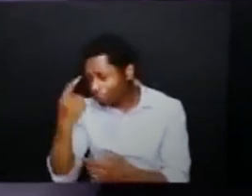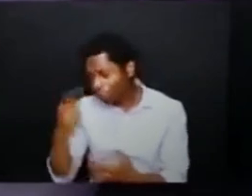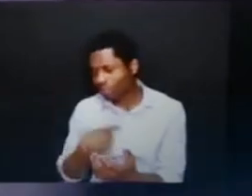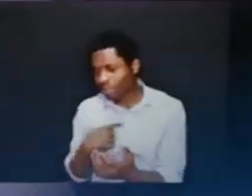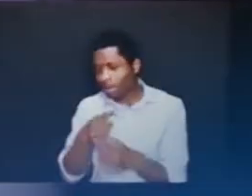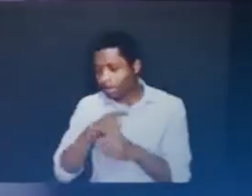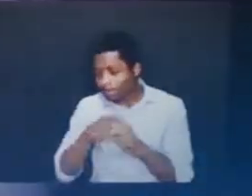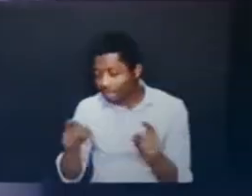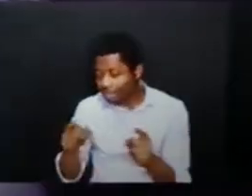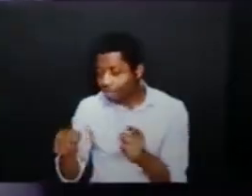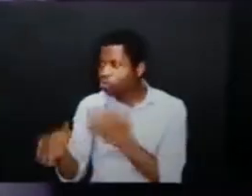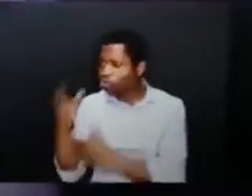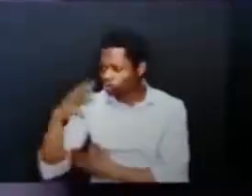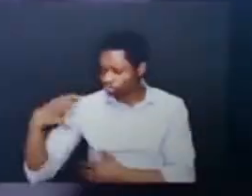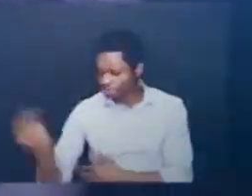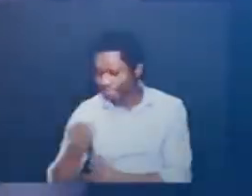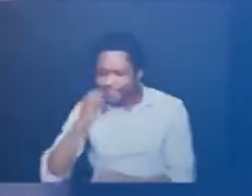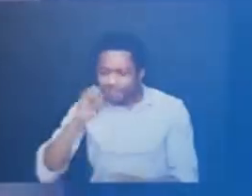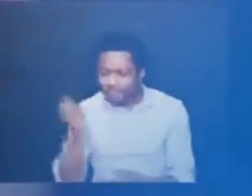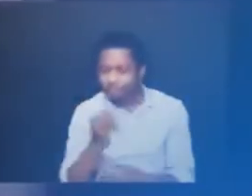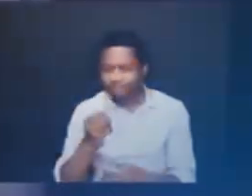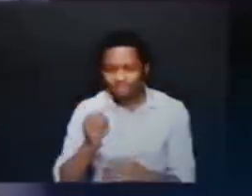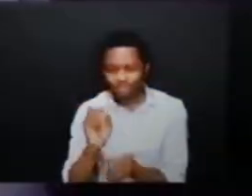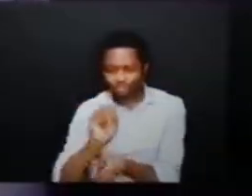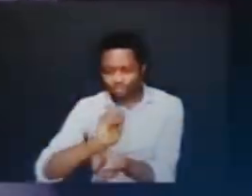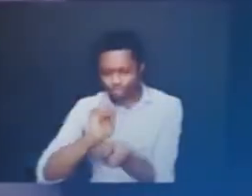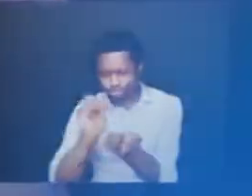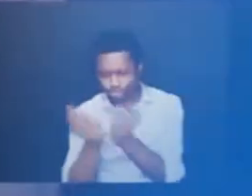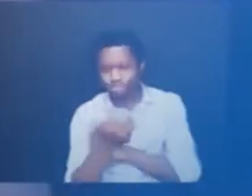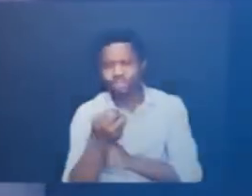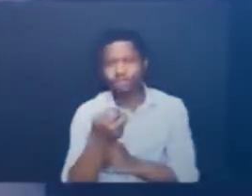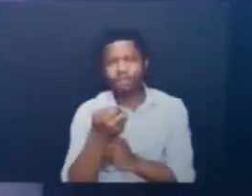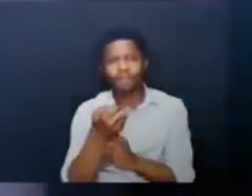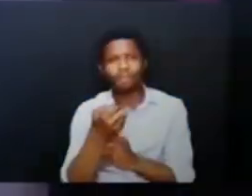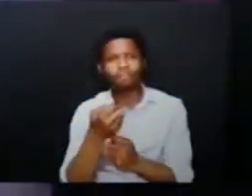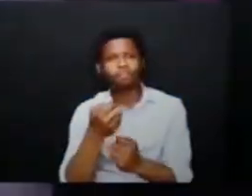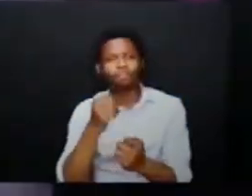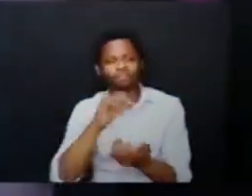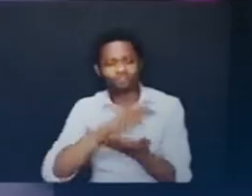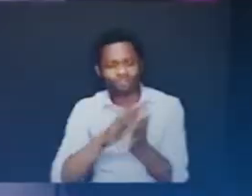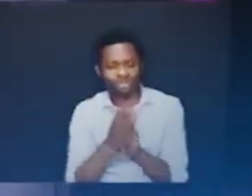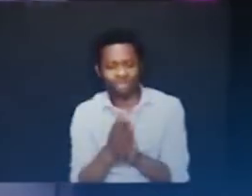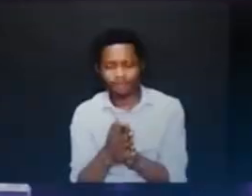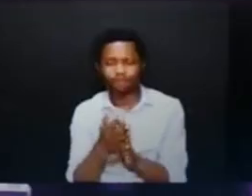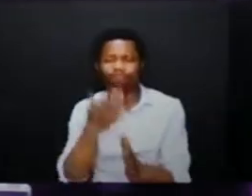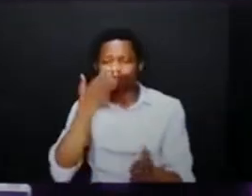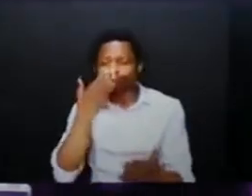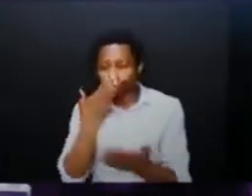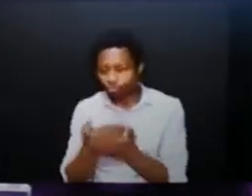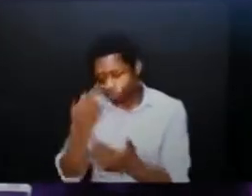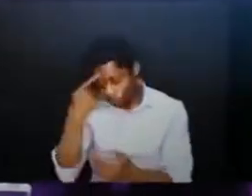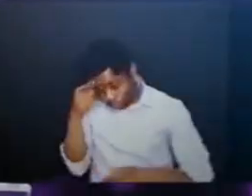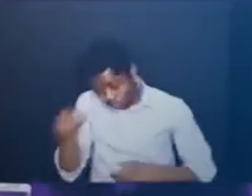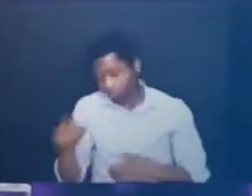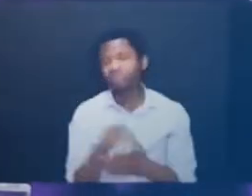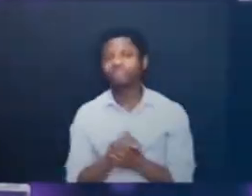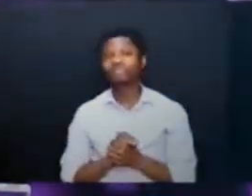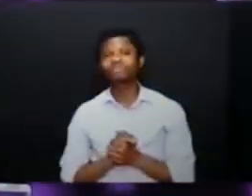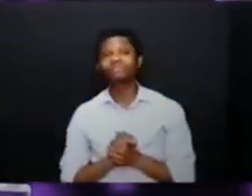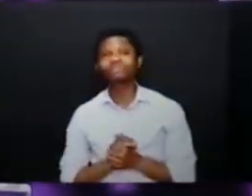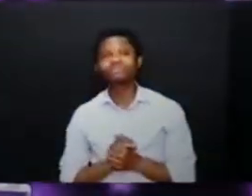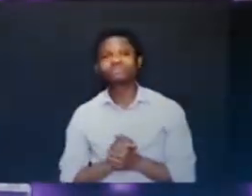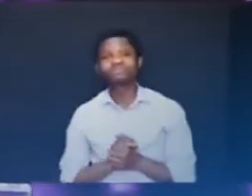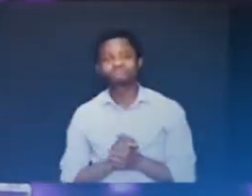mami. But God took that evil. Nanso onyame fa sa boni no. Turn it round. And what done you no? For your good. And what ye papa edimamo.